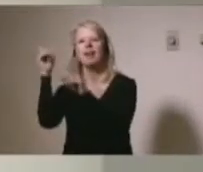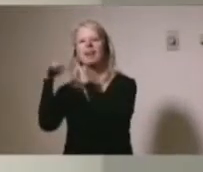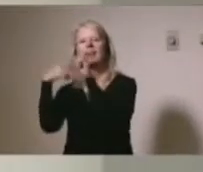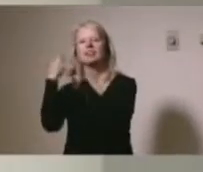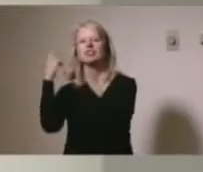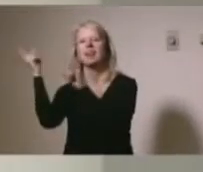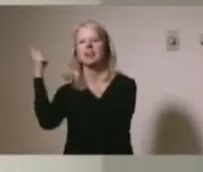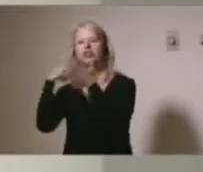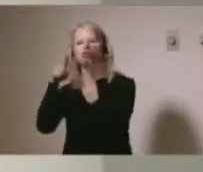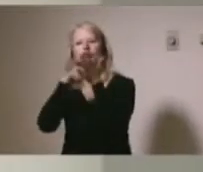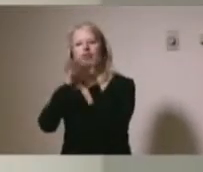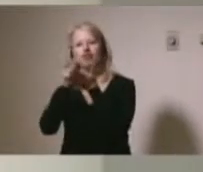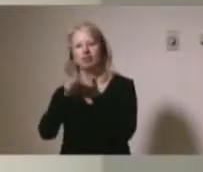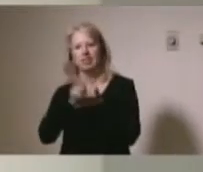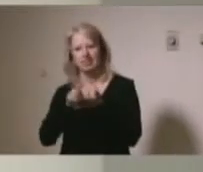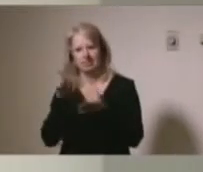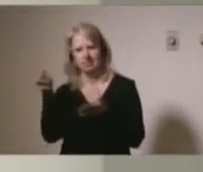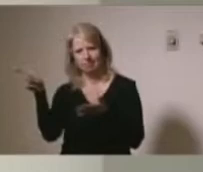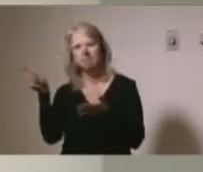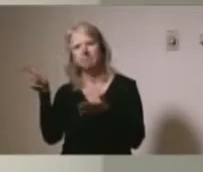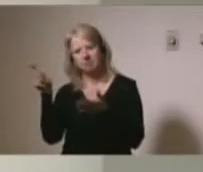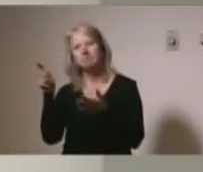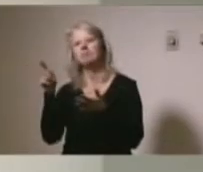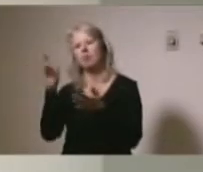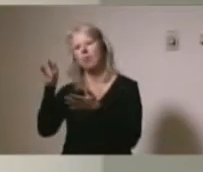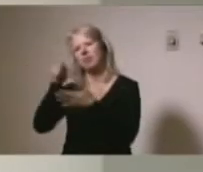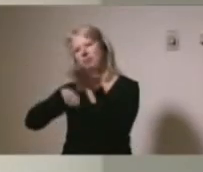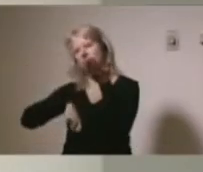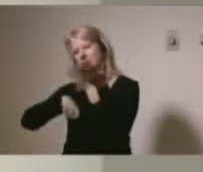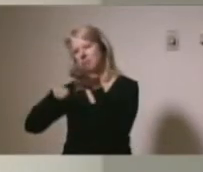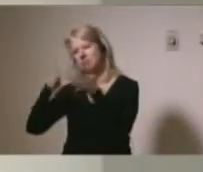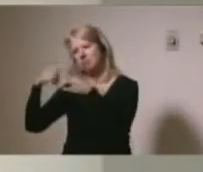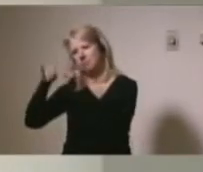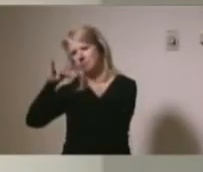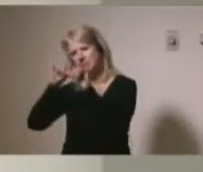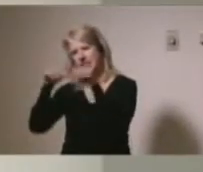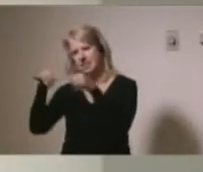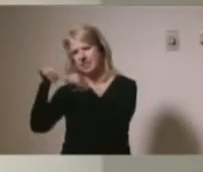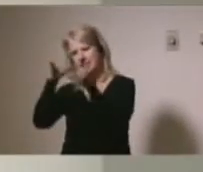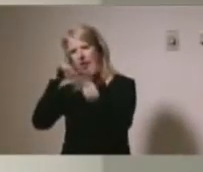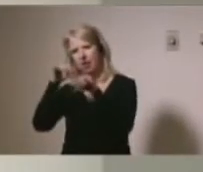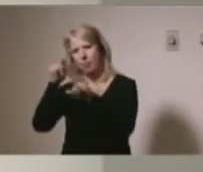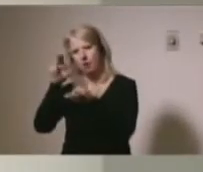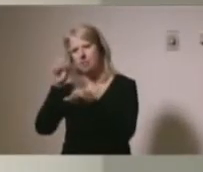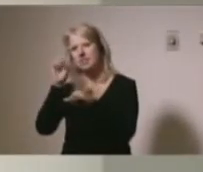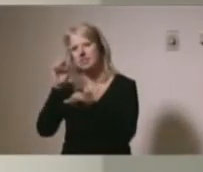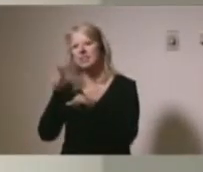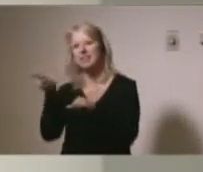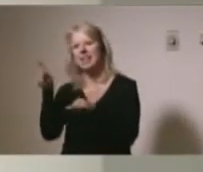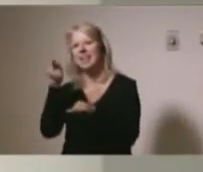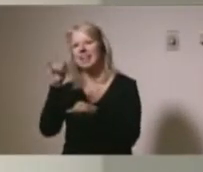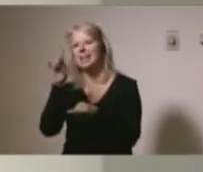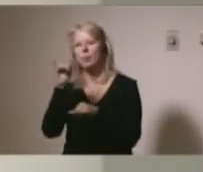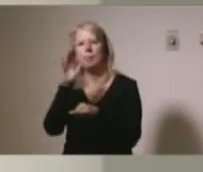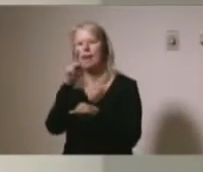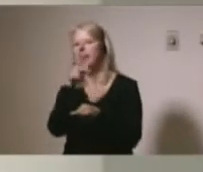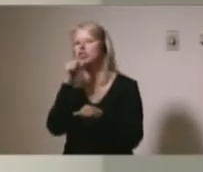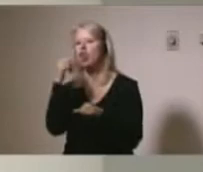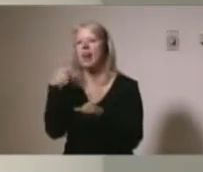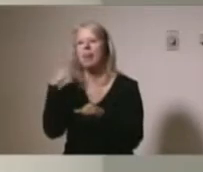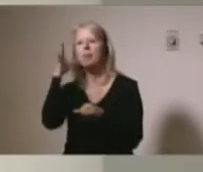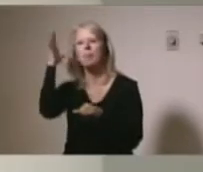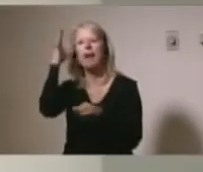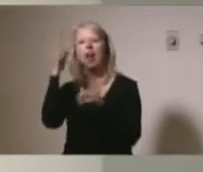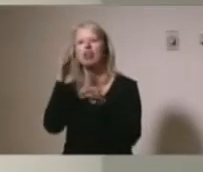credit rating agency Standard & Poor's. This was due to Kiwibank not having a parent company such as